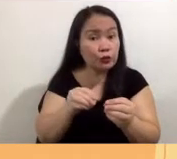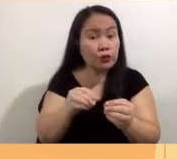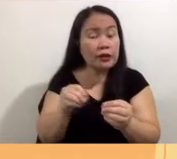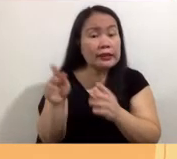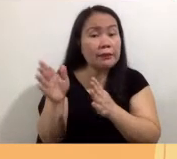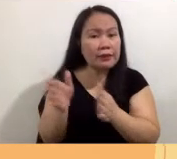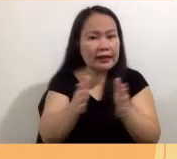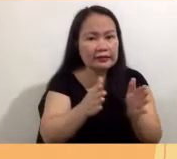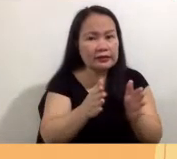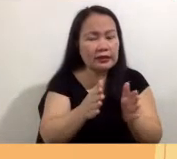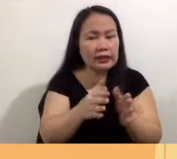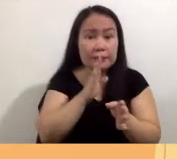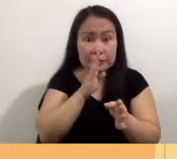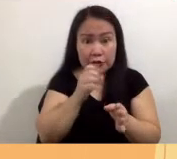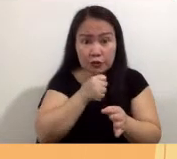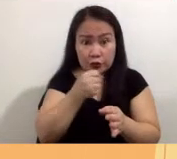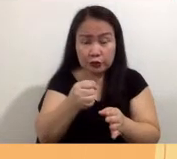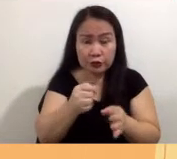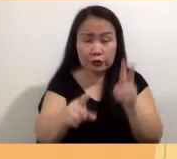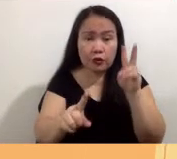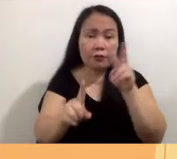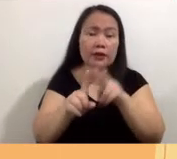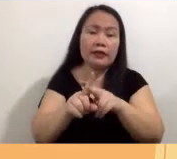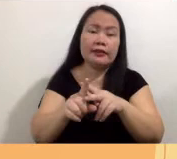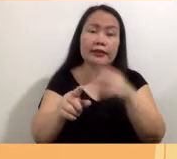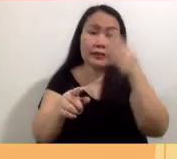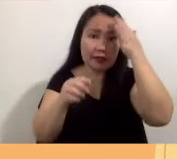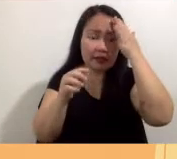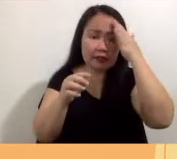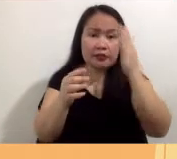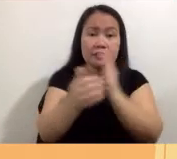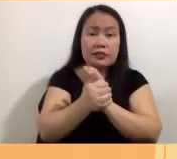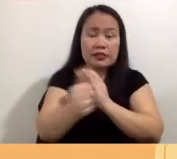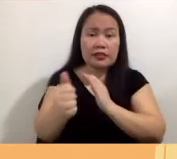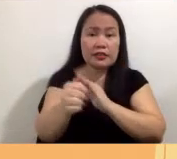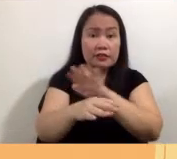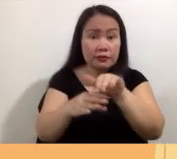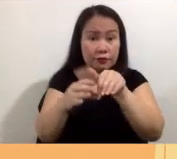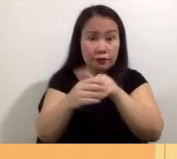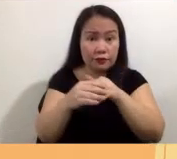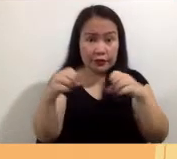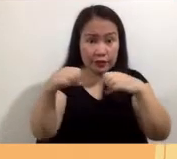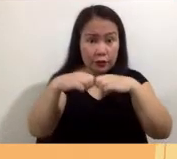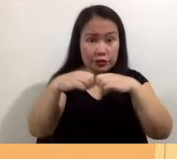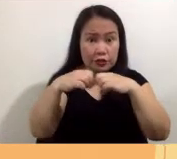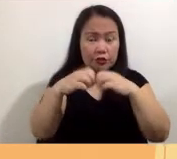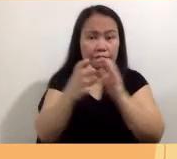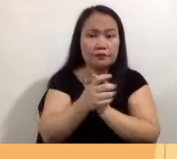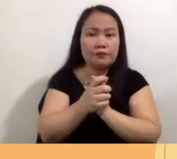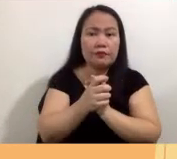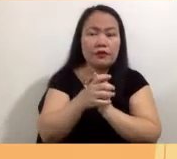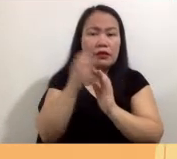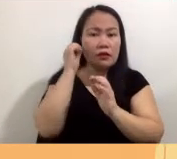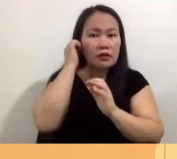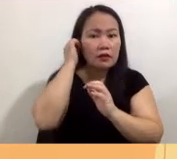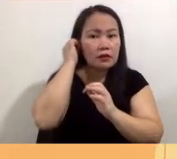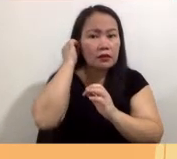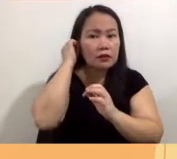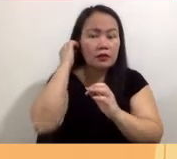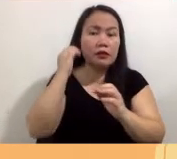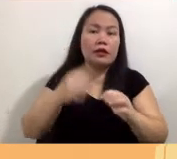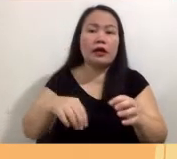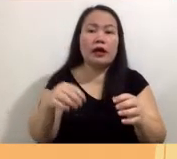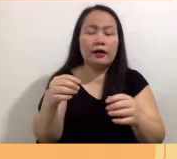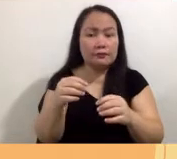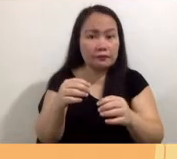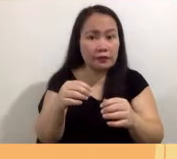So, carry out the plan, be sure to apply your knowledge and skills in solving the equation. So, kasama na nga rito yung pag-solve